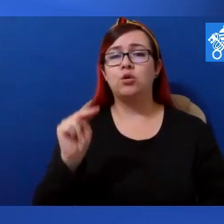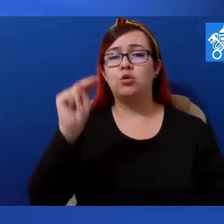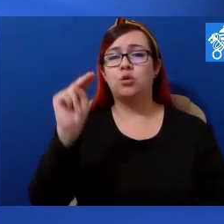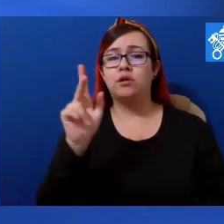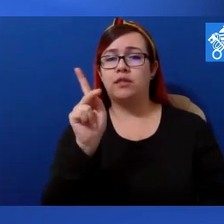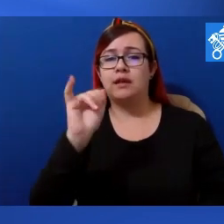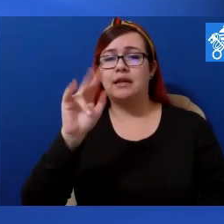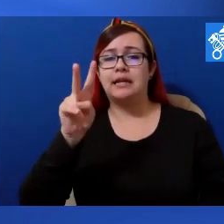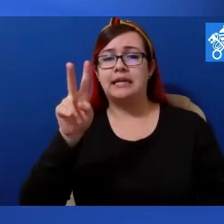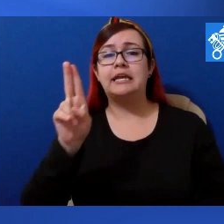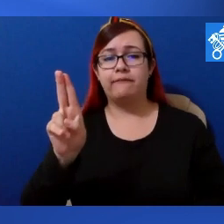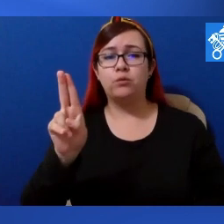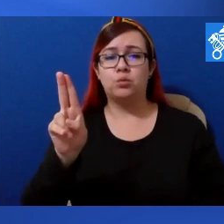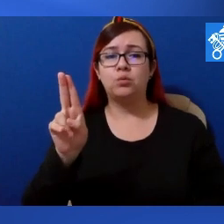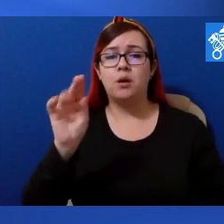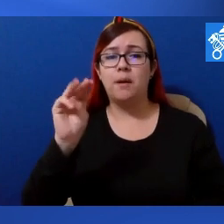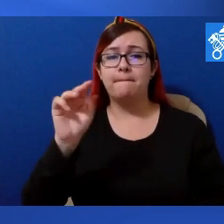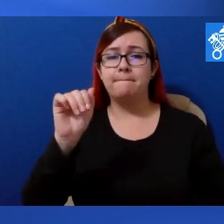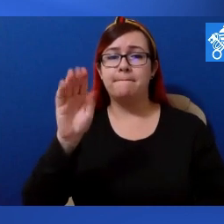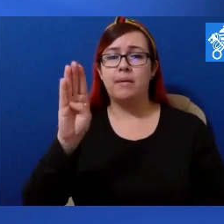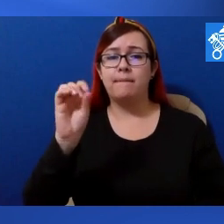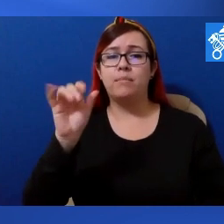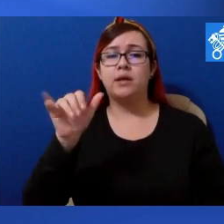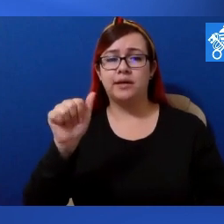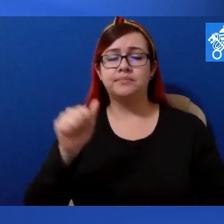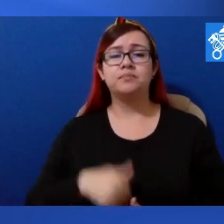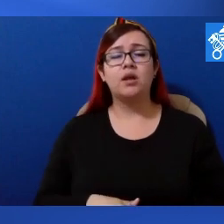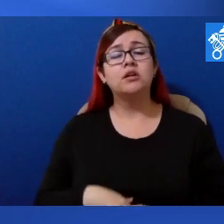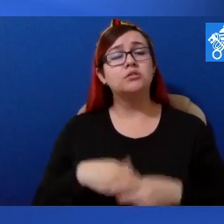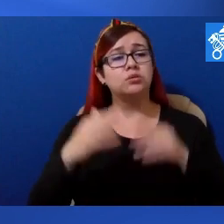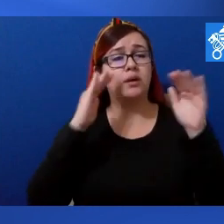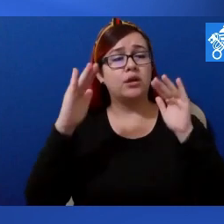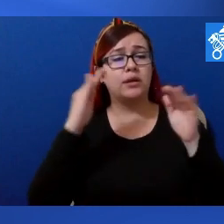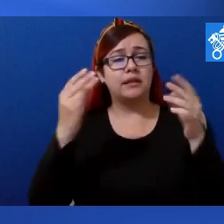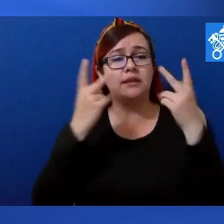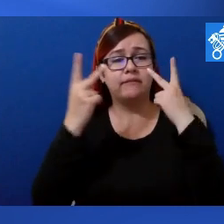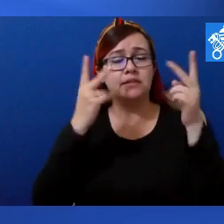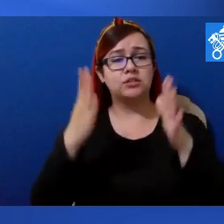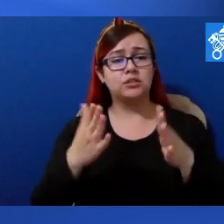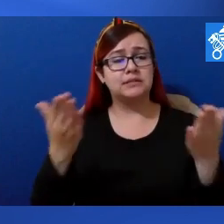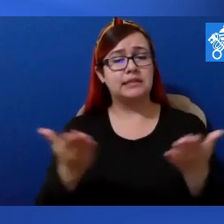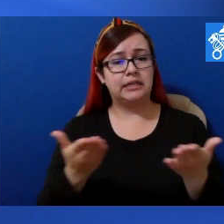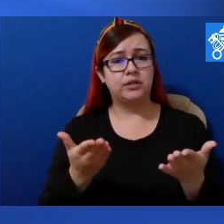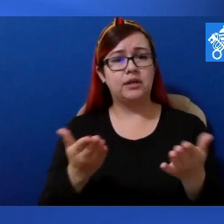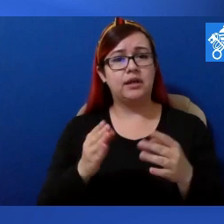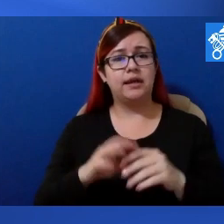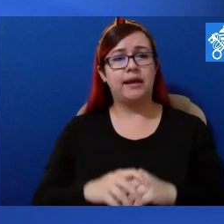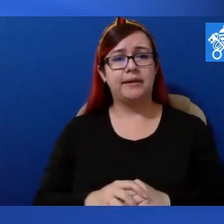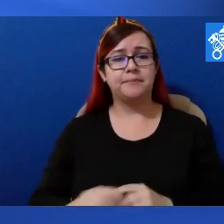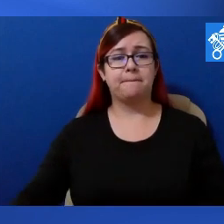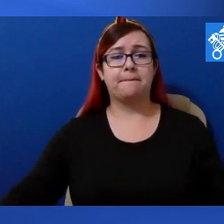We pray for the Christians and the many inhabitants of those people who are suffering violence. As you know, there's